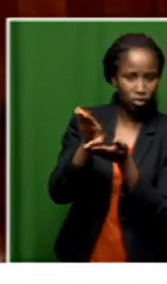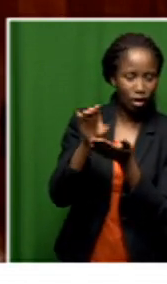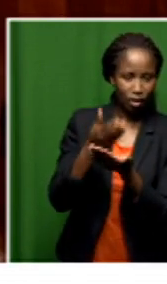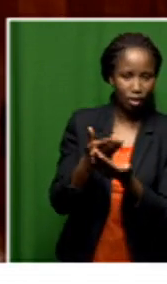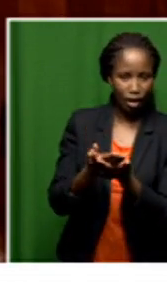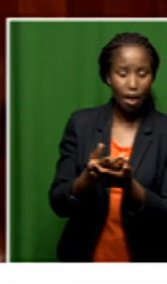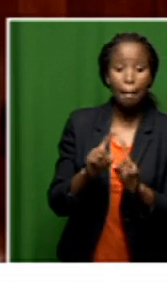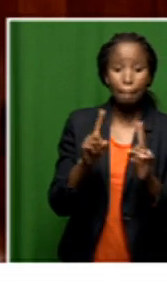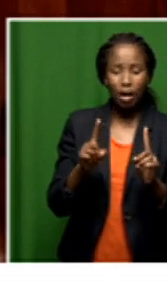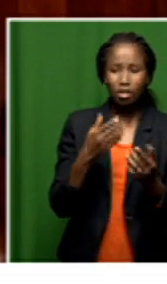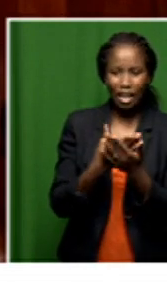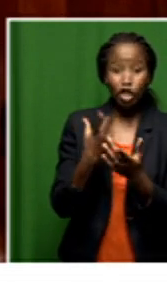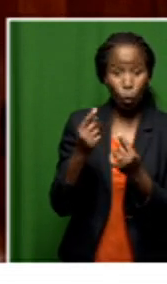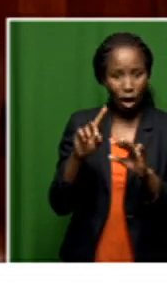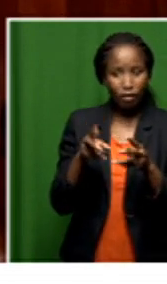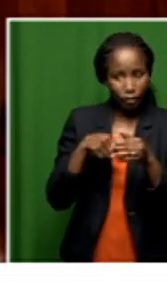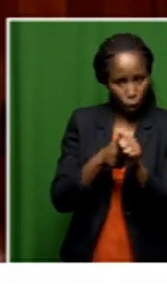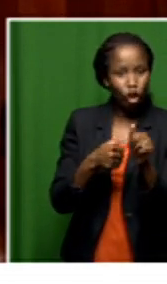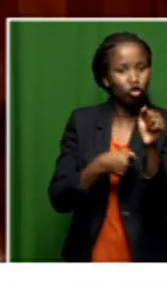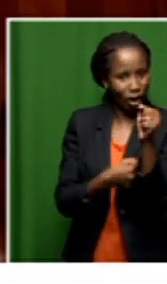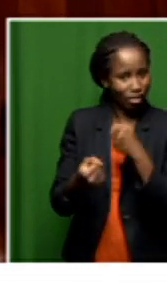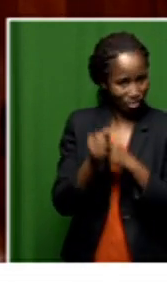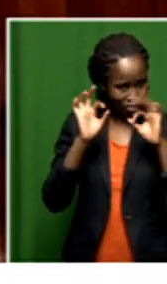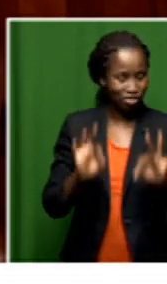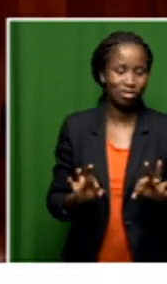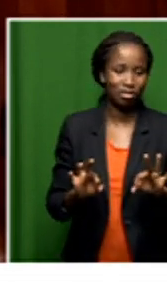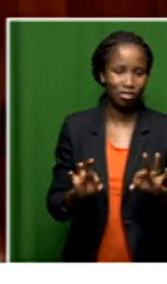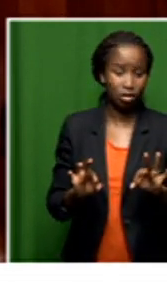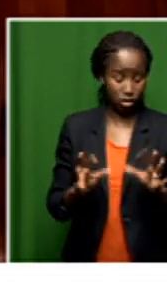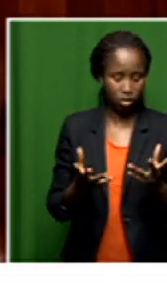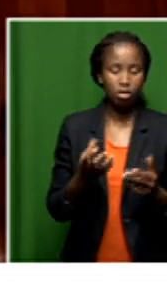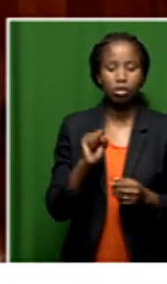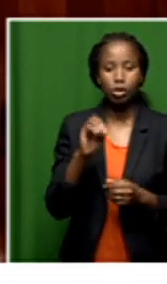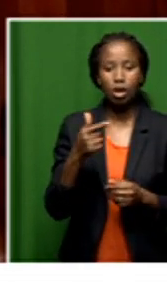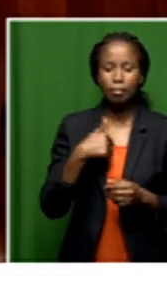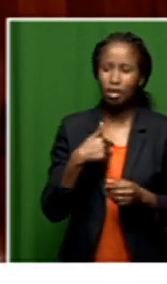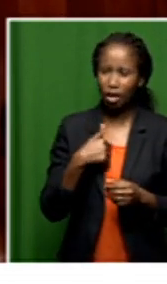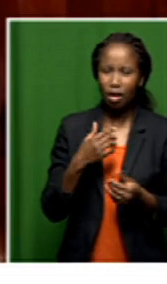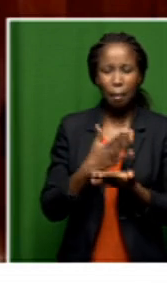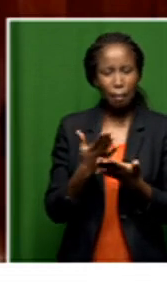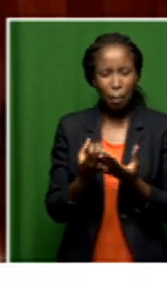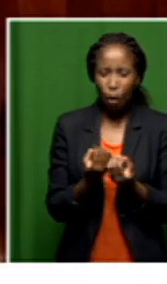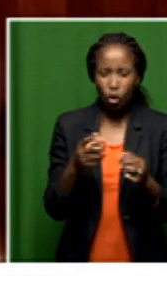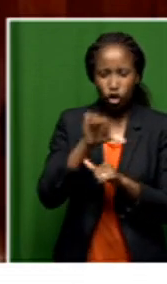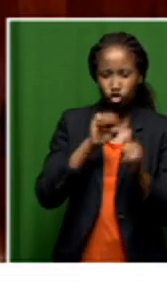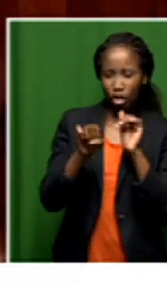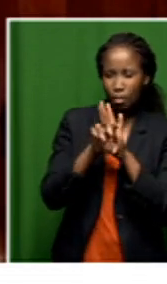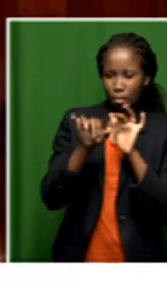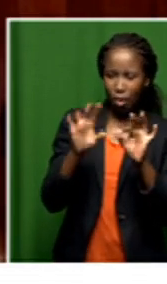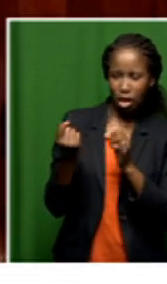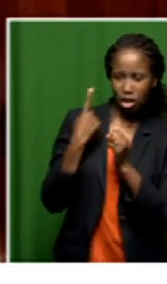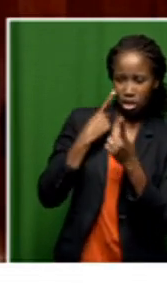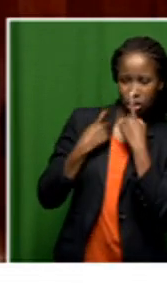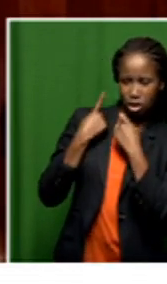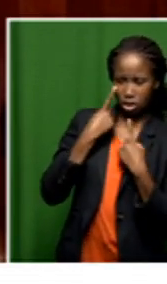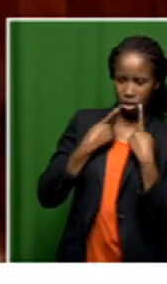need to do it in a structured way. They need to have a proper game plan. And so I felt, if I look at all the questions I was getting on social media from people about global